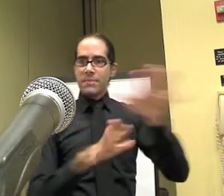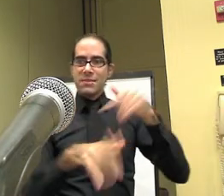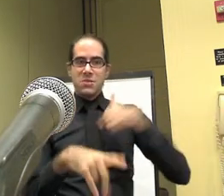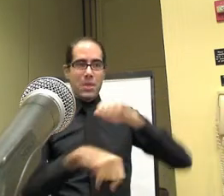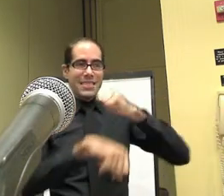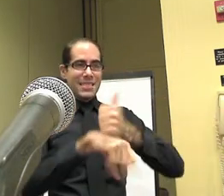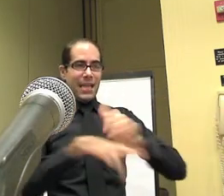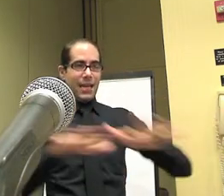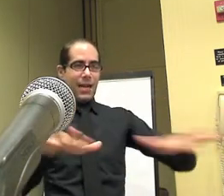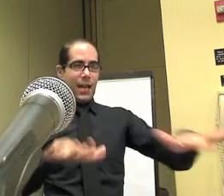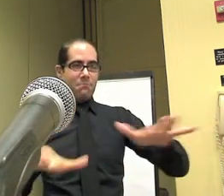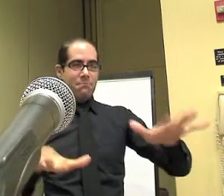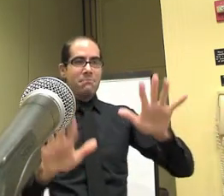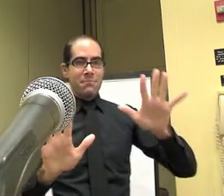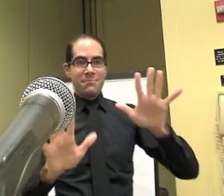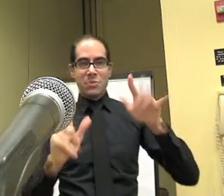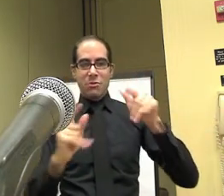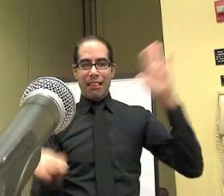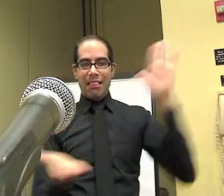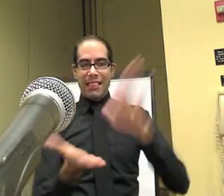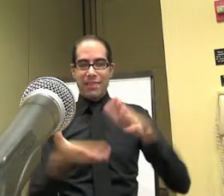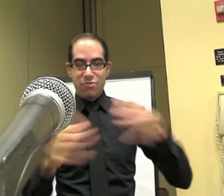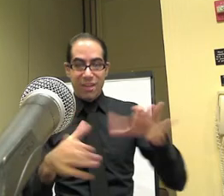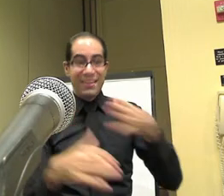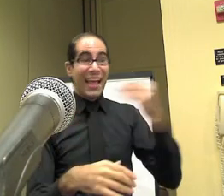presentation, and